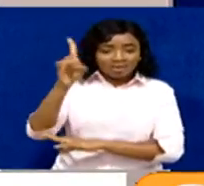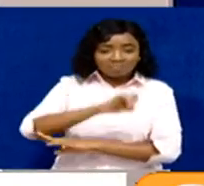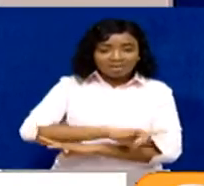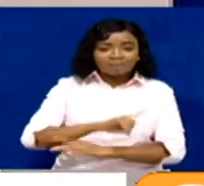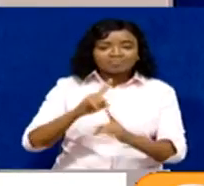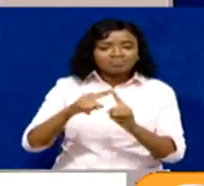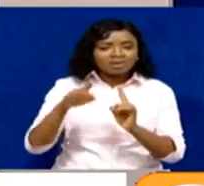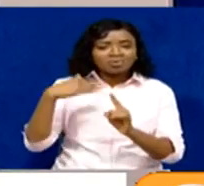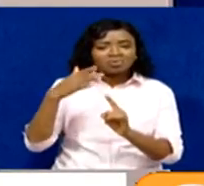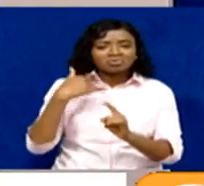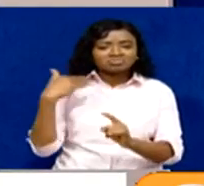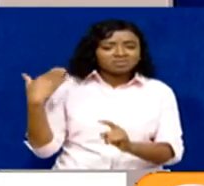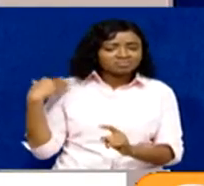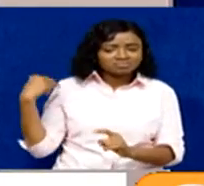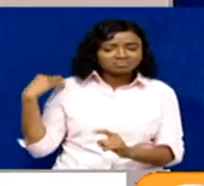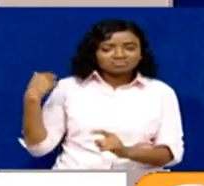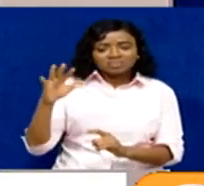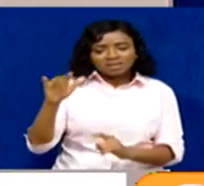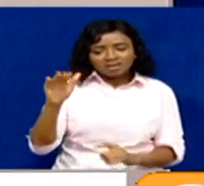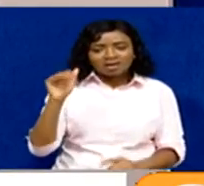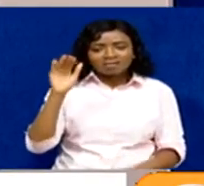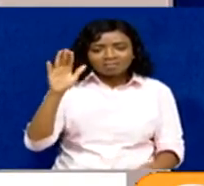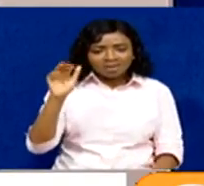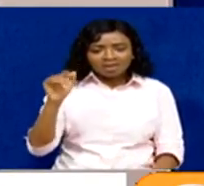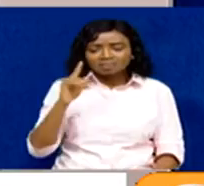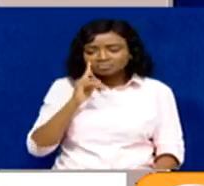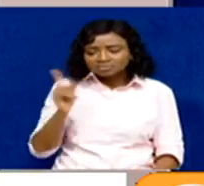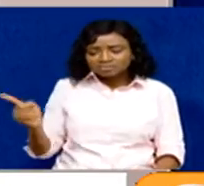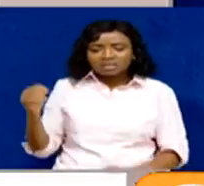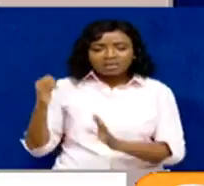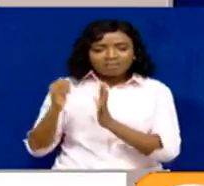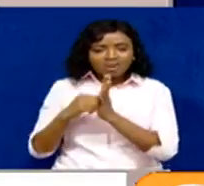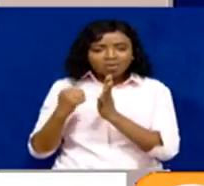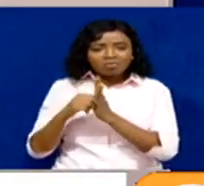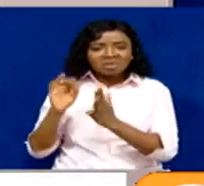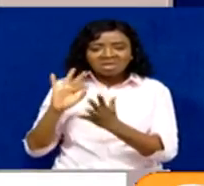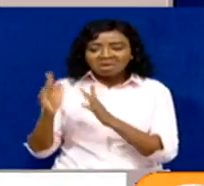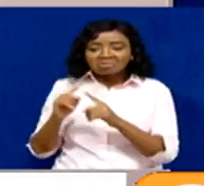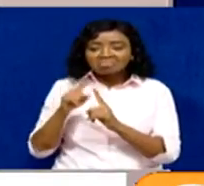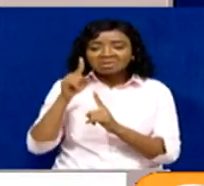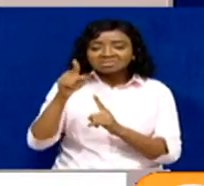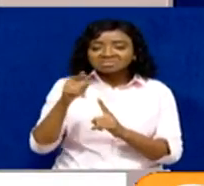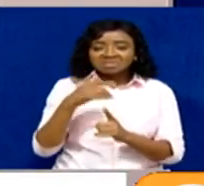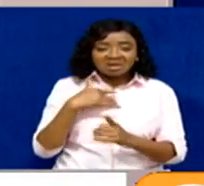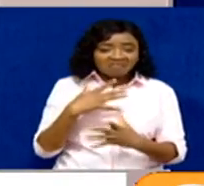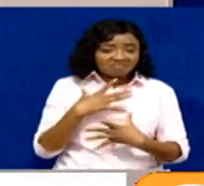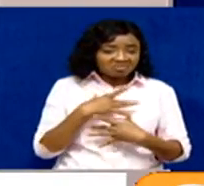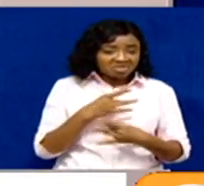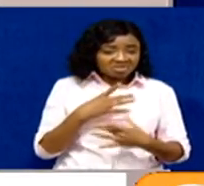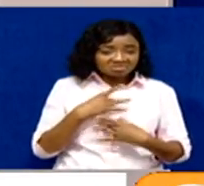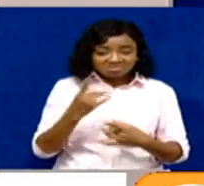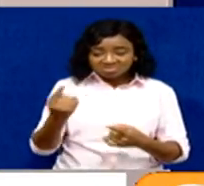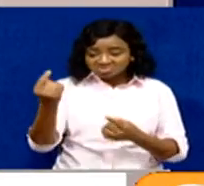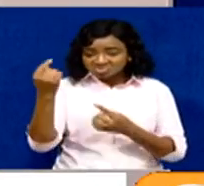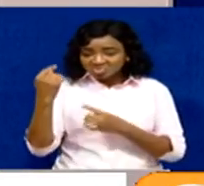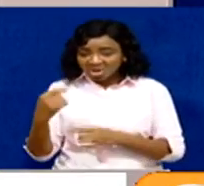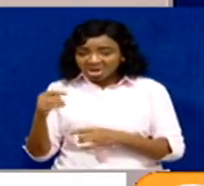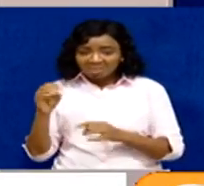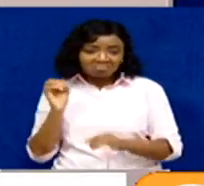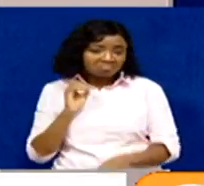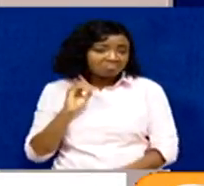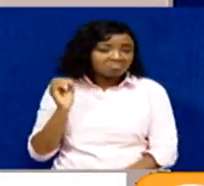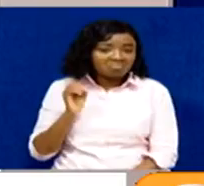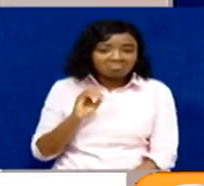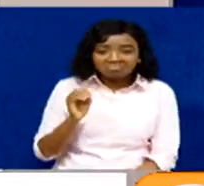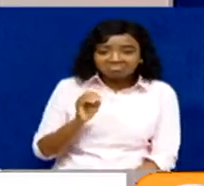have some input from you and so on. There wasn't interest in that kind of